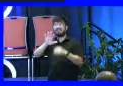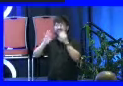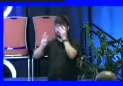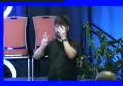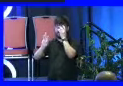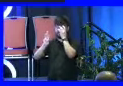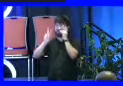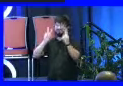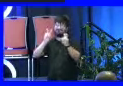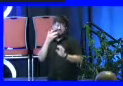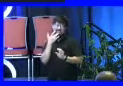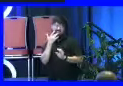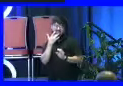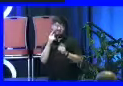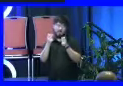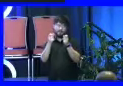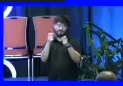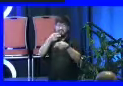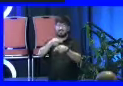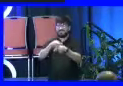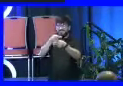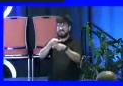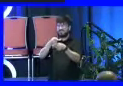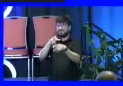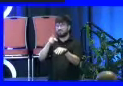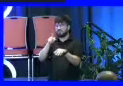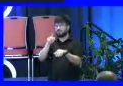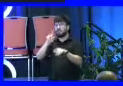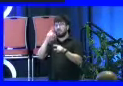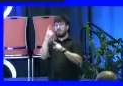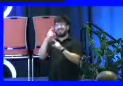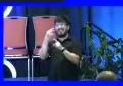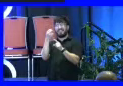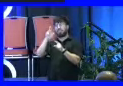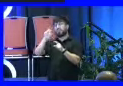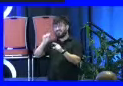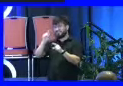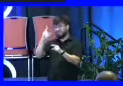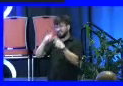managed care at Mass Health, and our HRSN is only in one of them, and we do rate